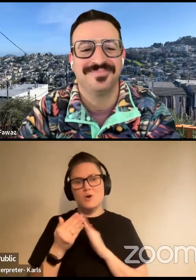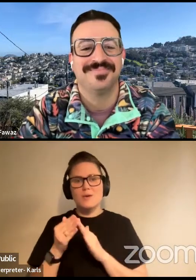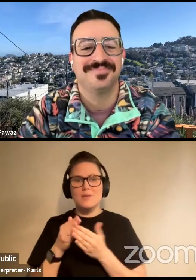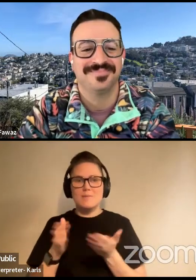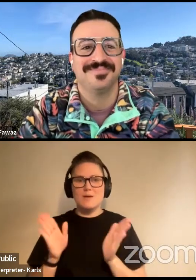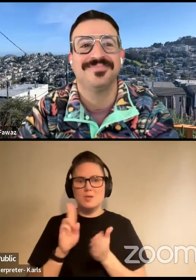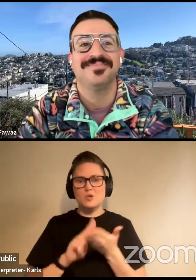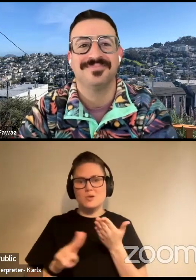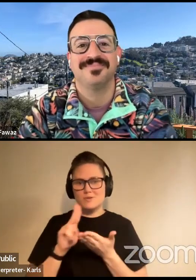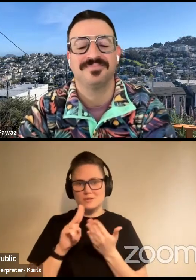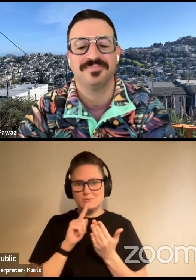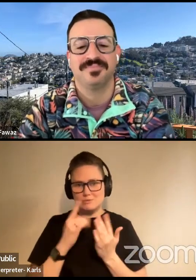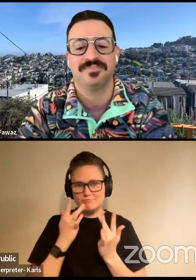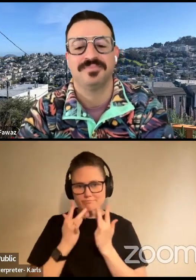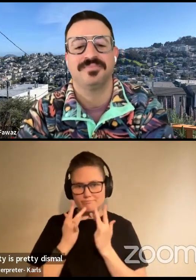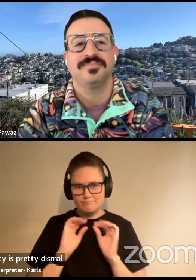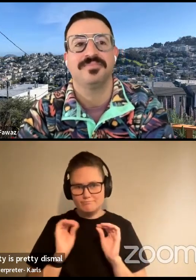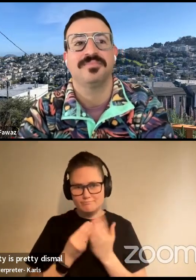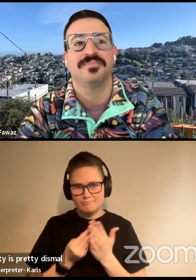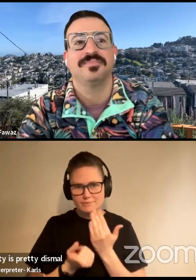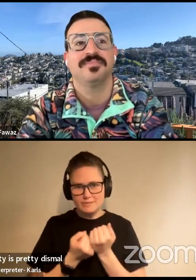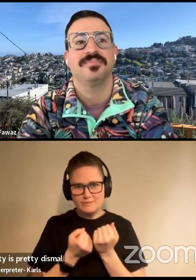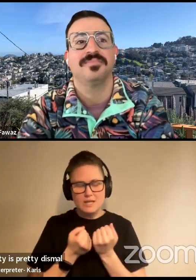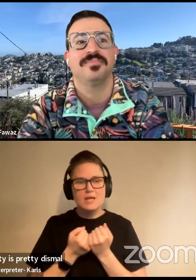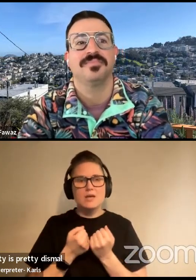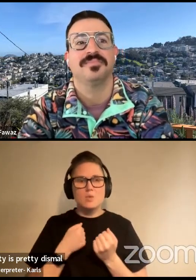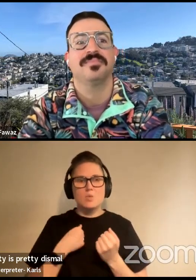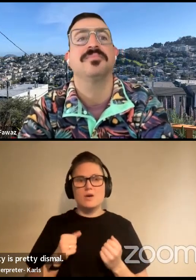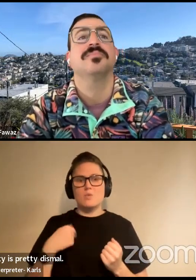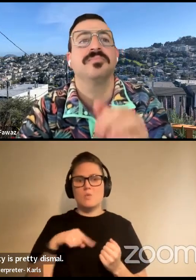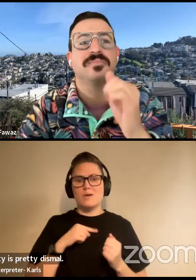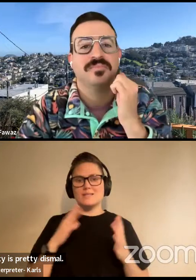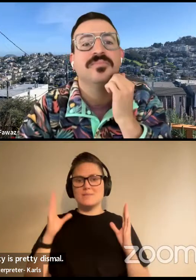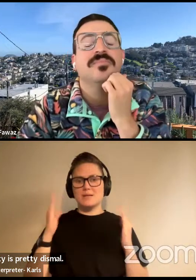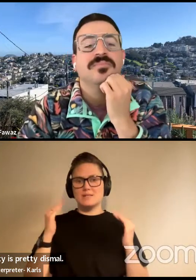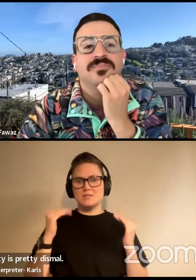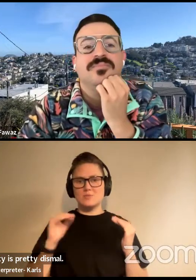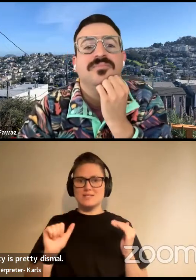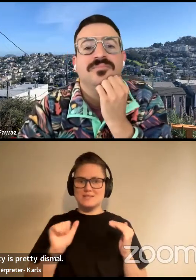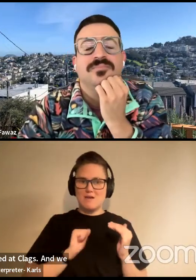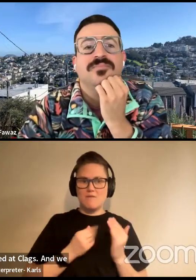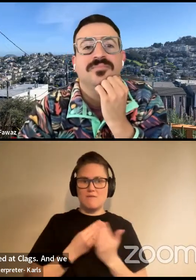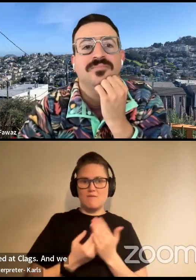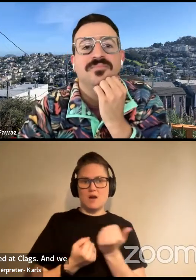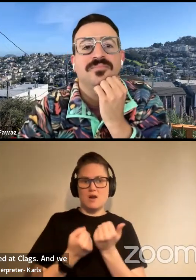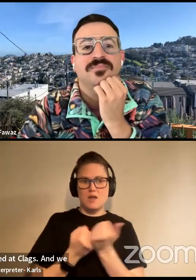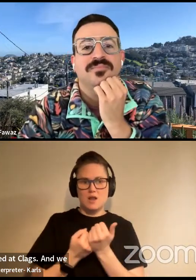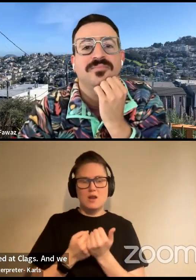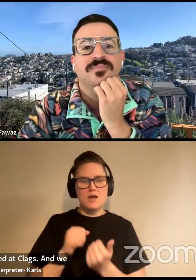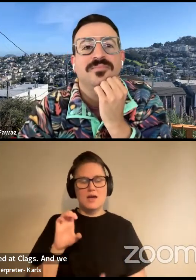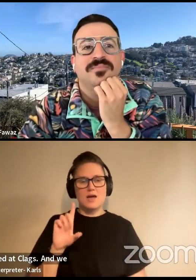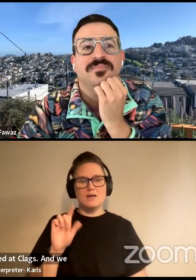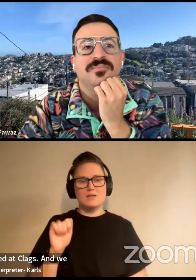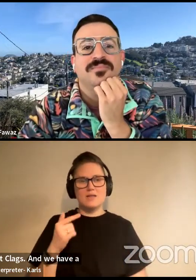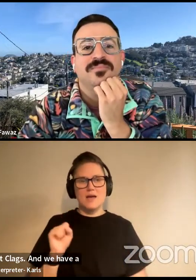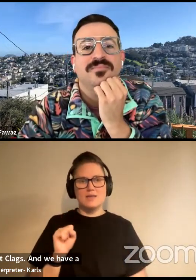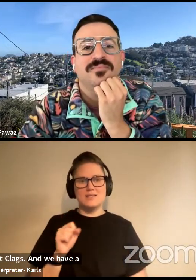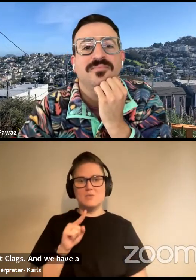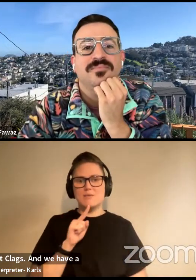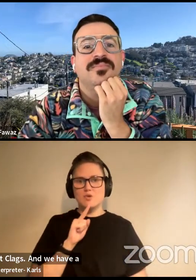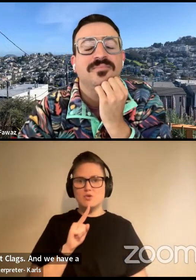pretty dismal. We're expected to be self-funded at CLAGS. And we have a very, very, very, very lean